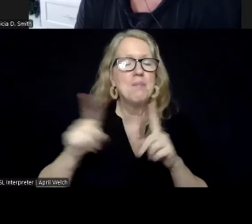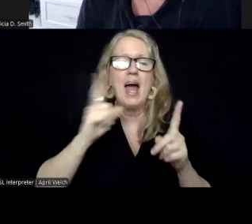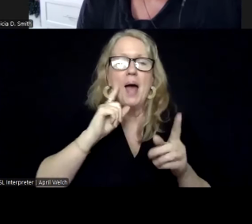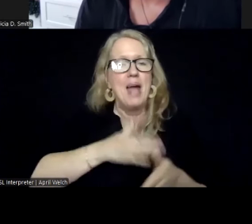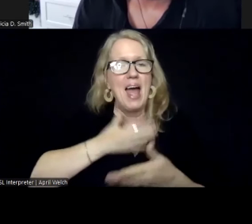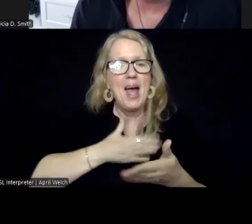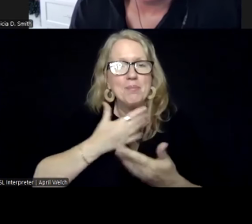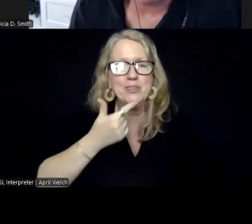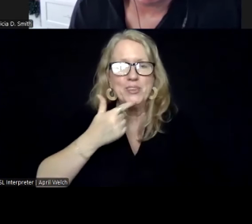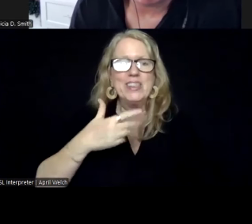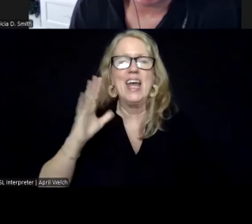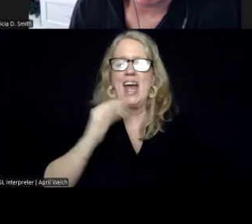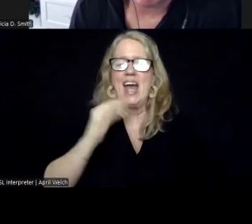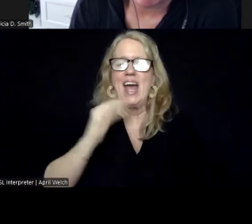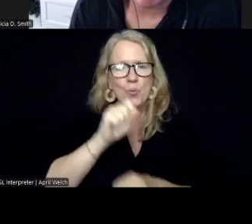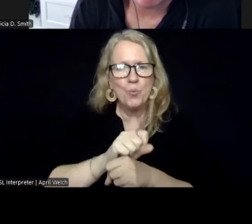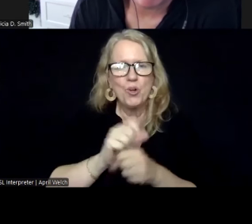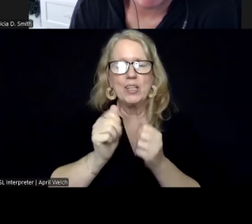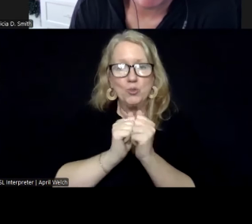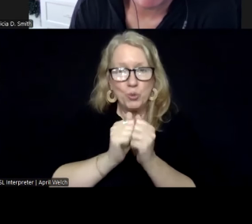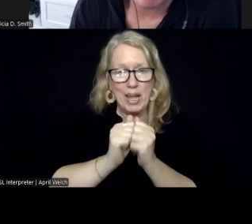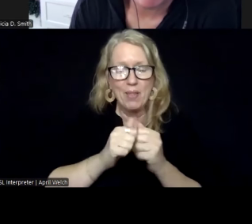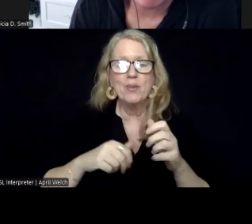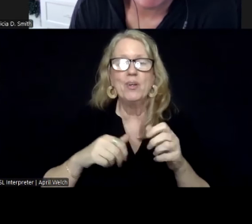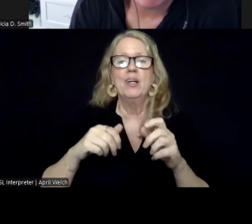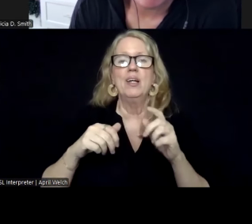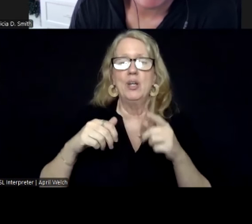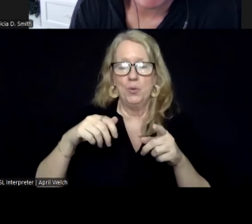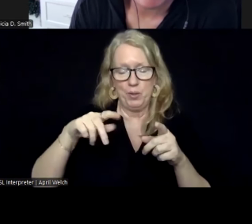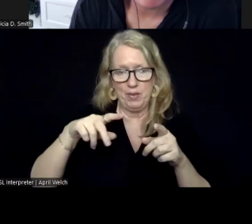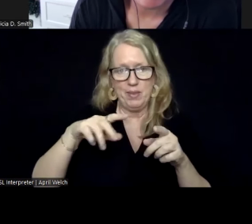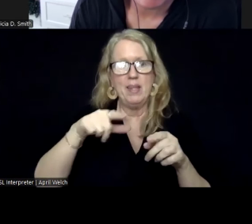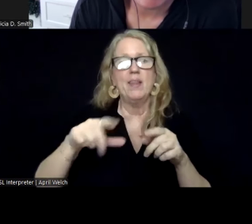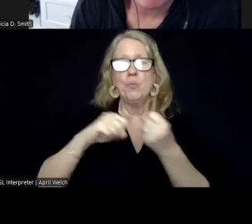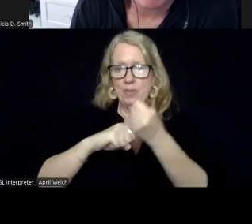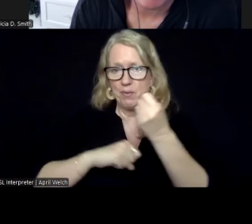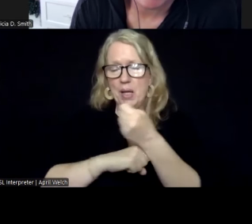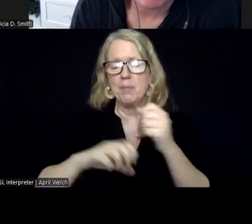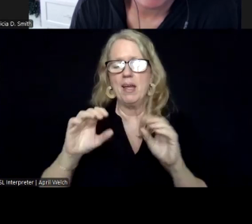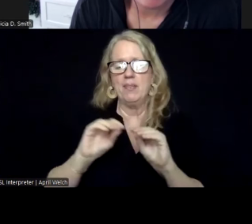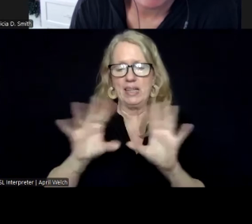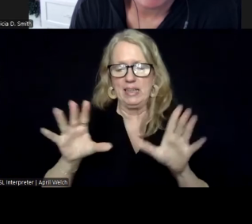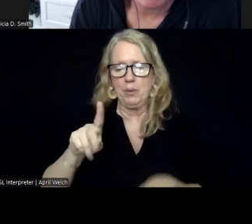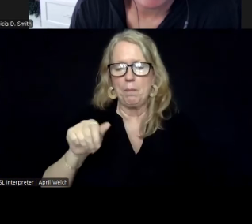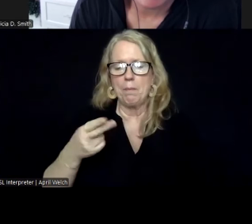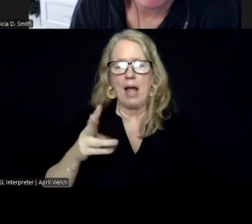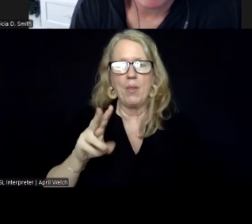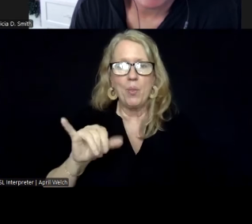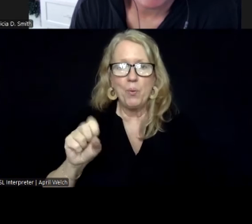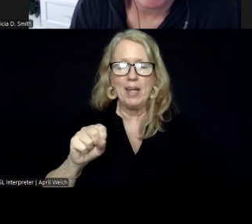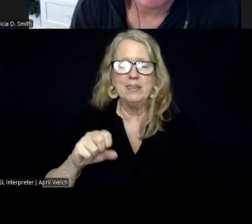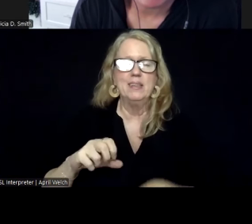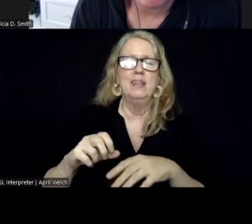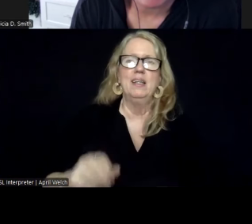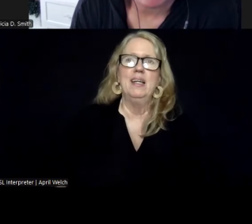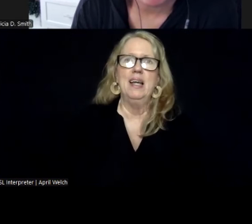that the work together, working with PEGS Foundation and the Clear Pathways Project, was not something that